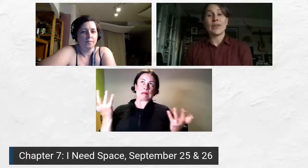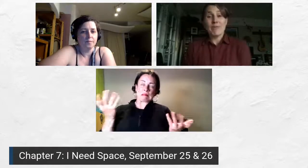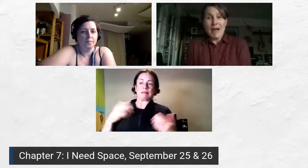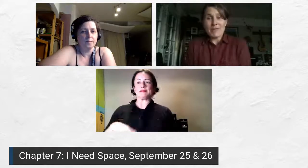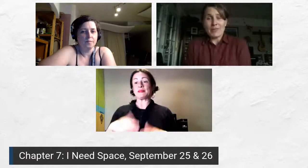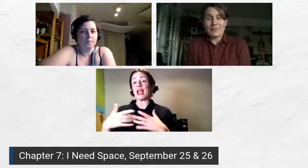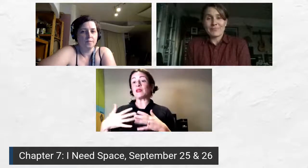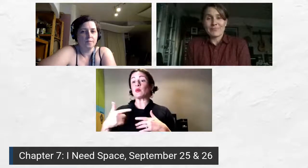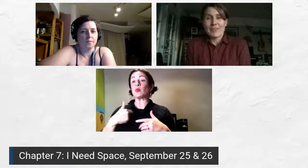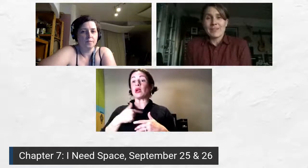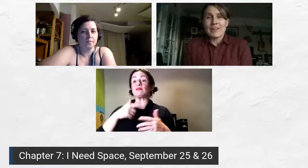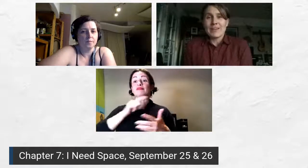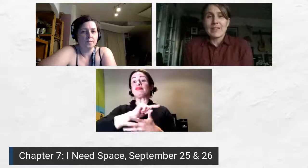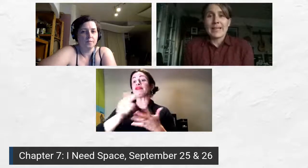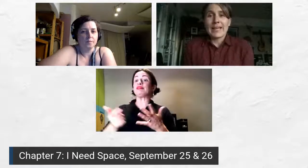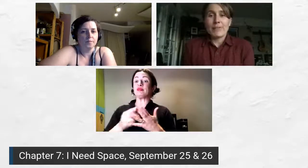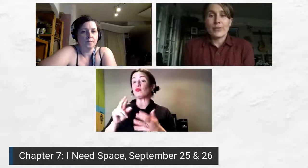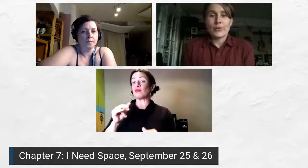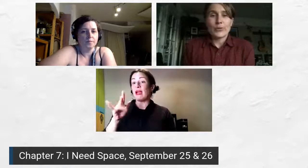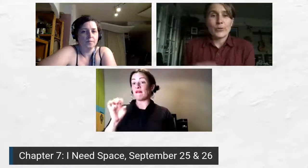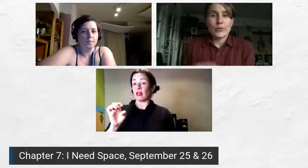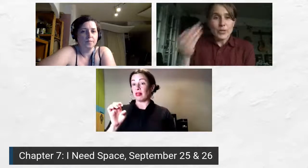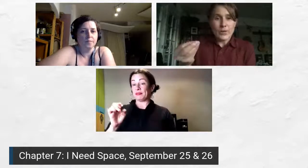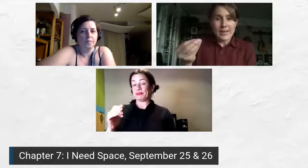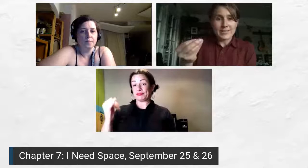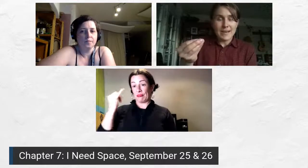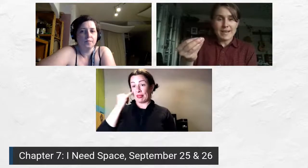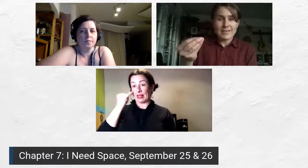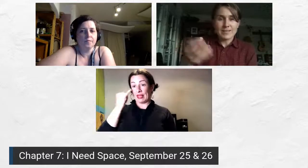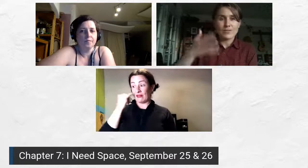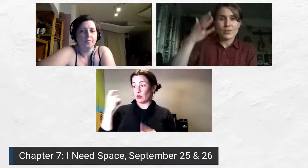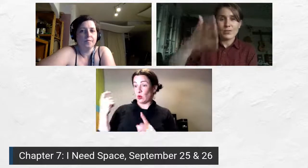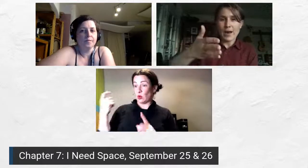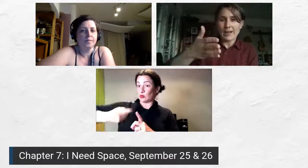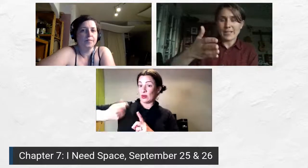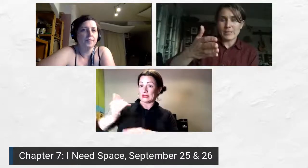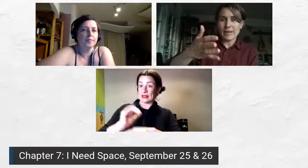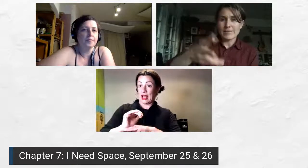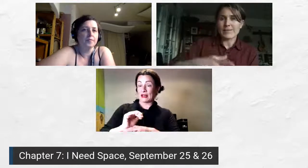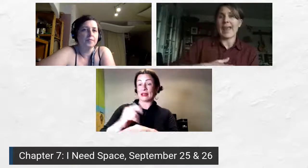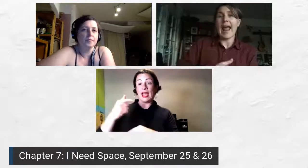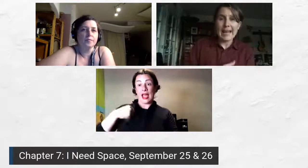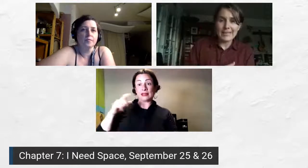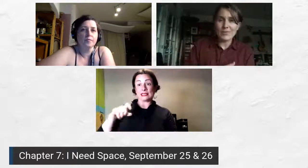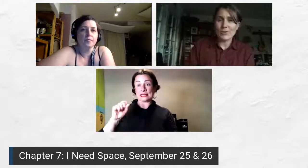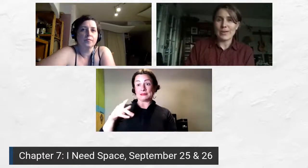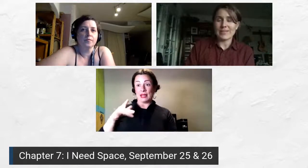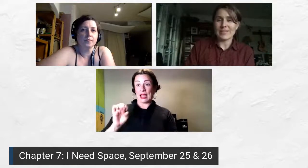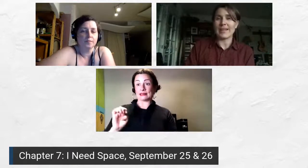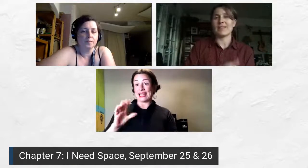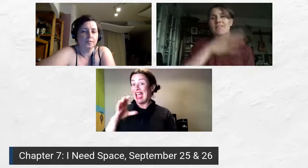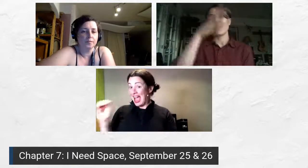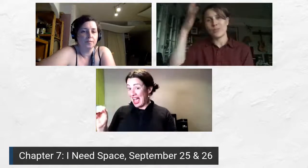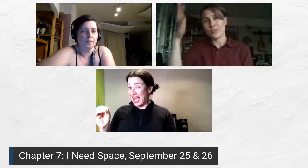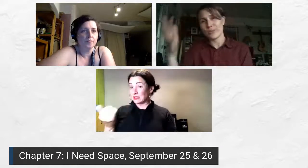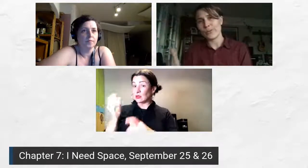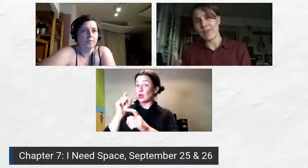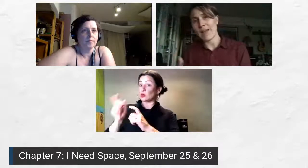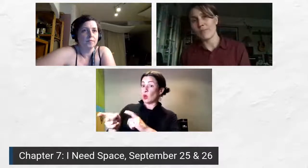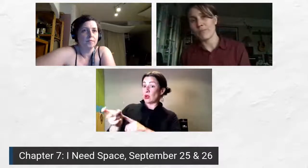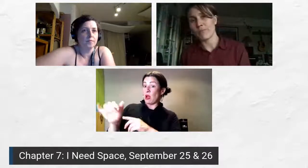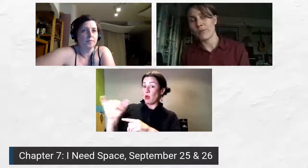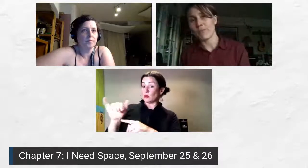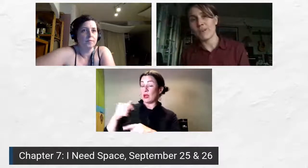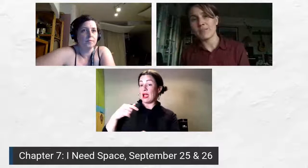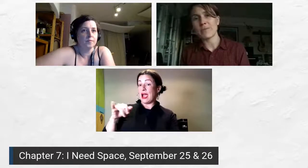we're doing a raffle. If you donate tonight to I Need Space and you donate tonight to the